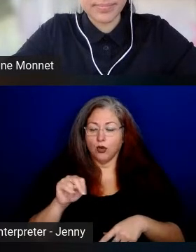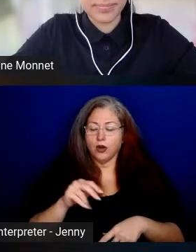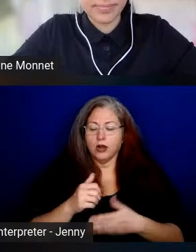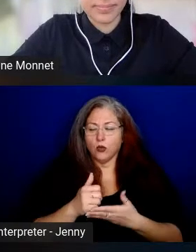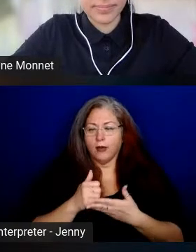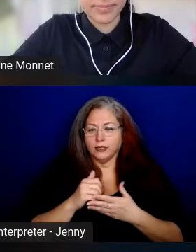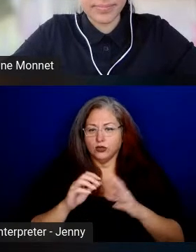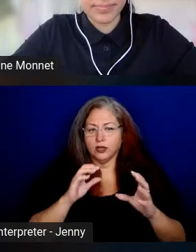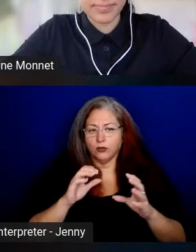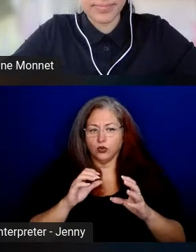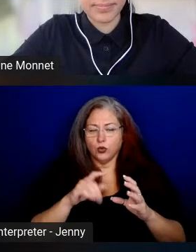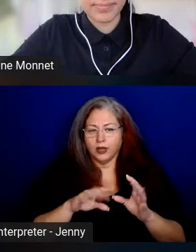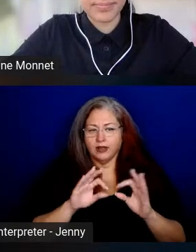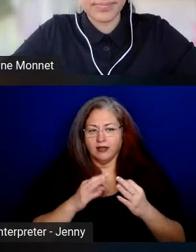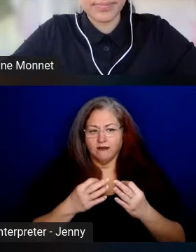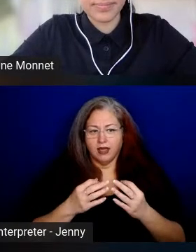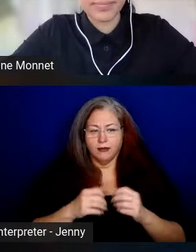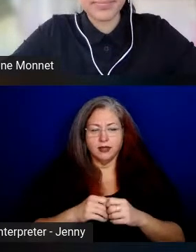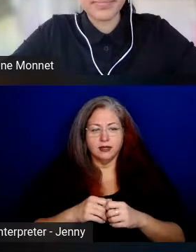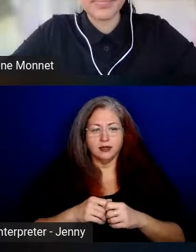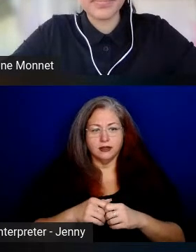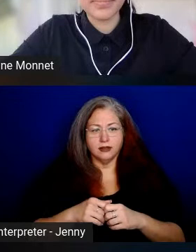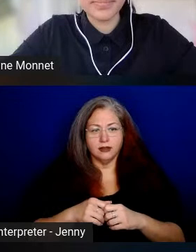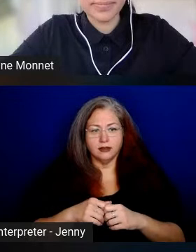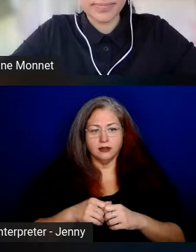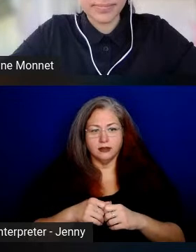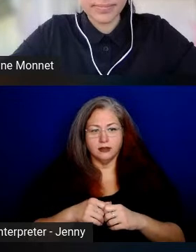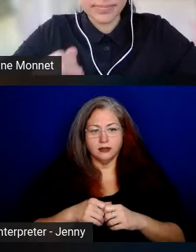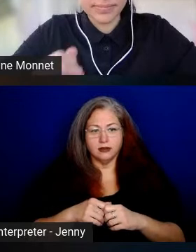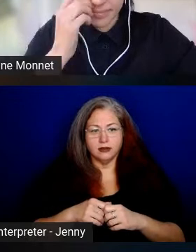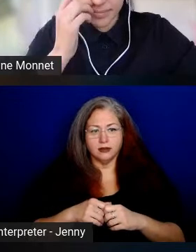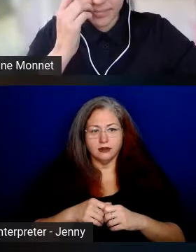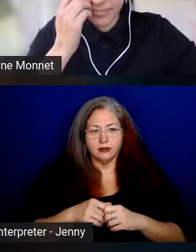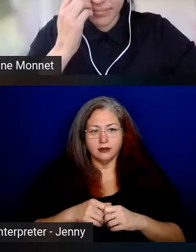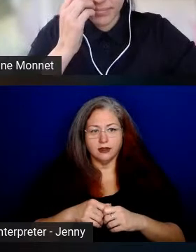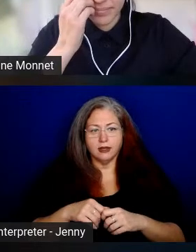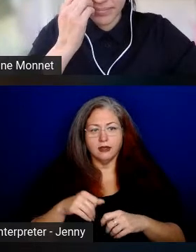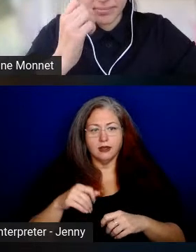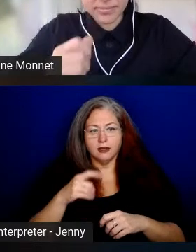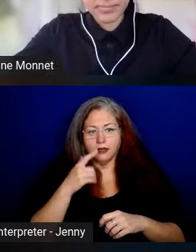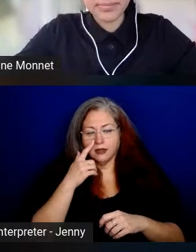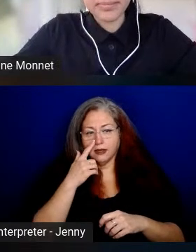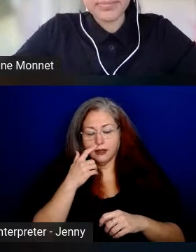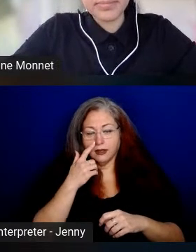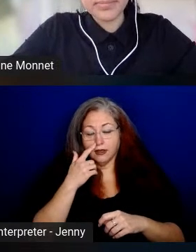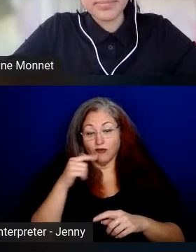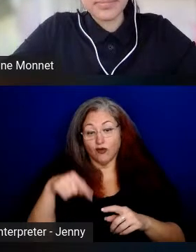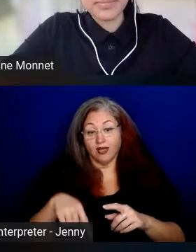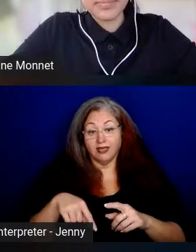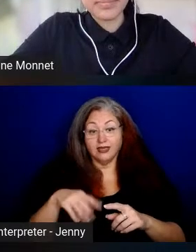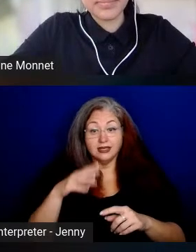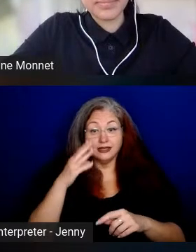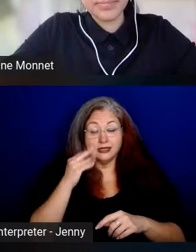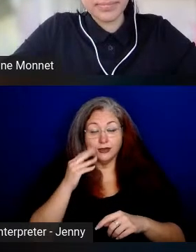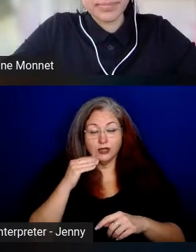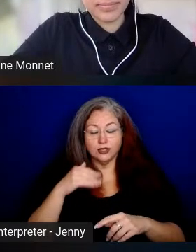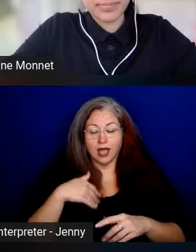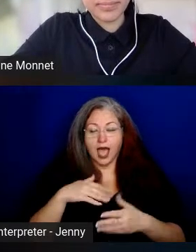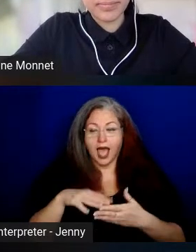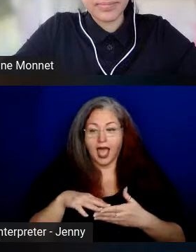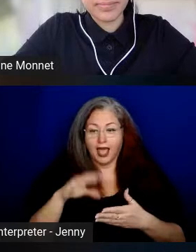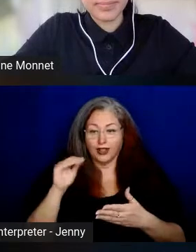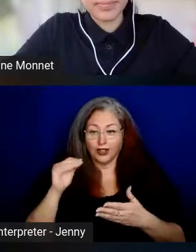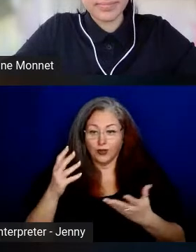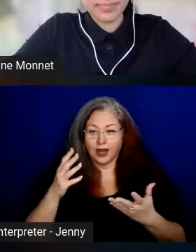communicate with the family. And I think with this experience, I learned to improve